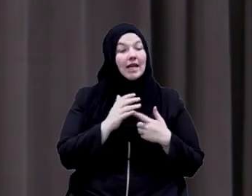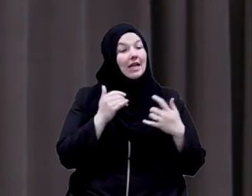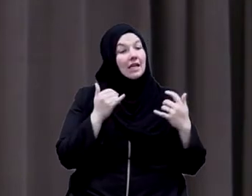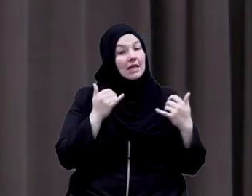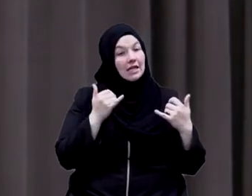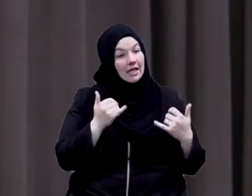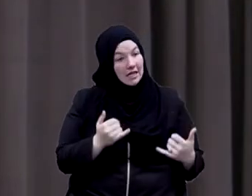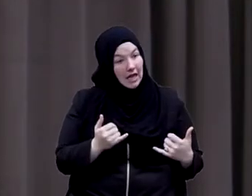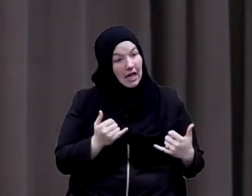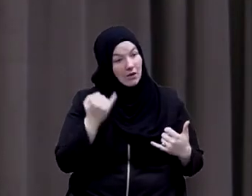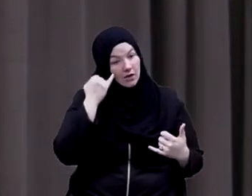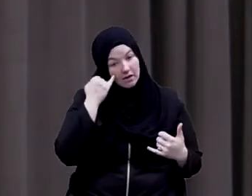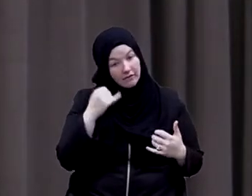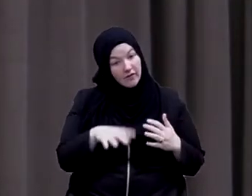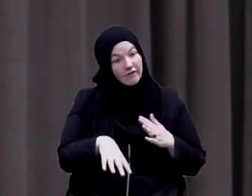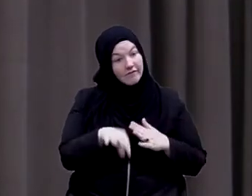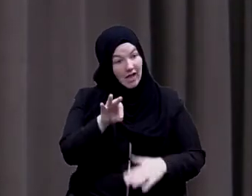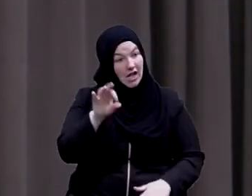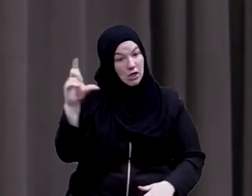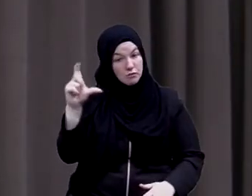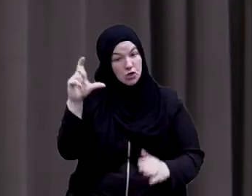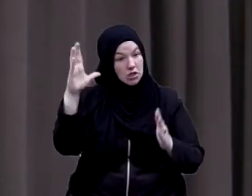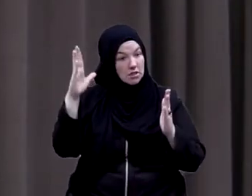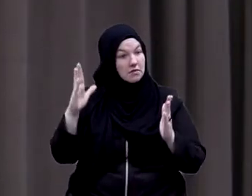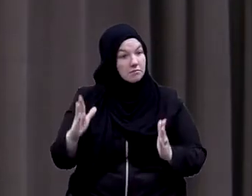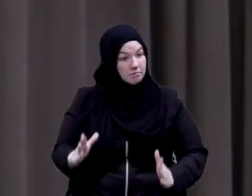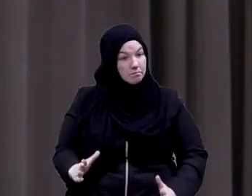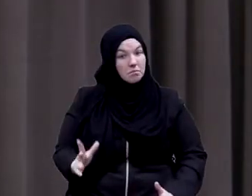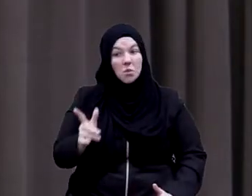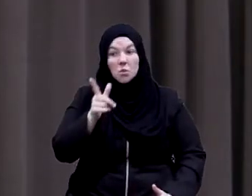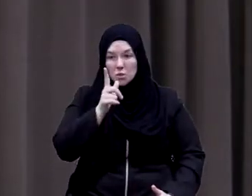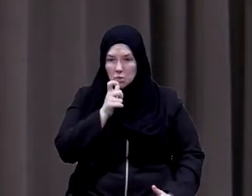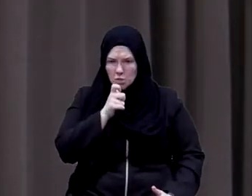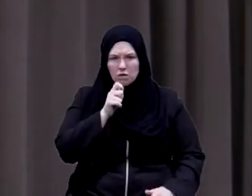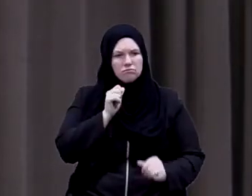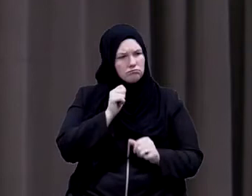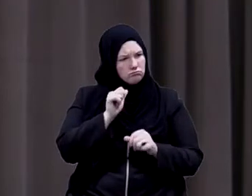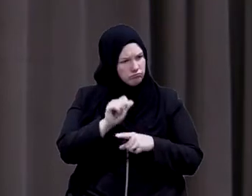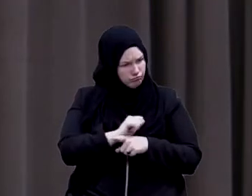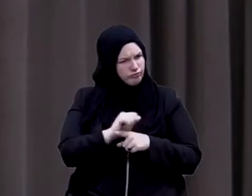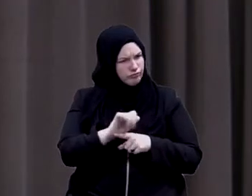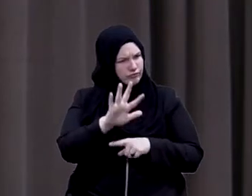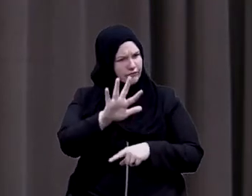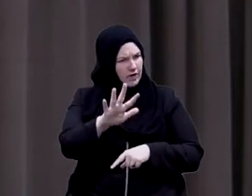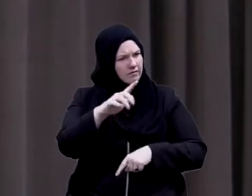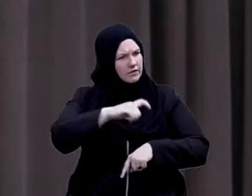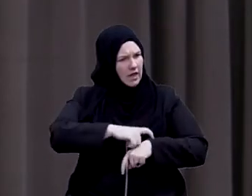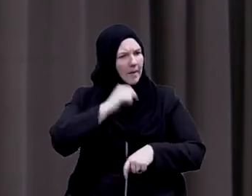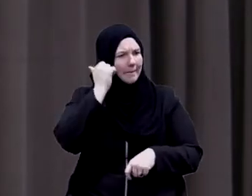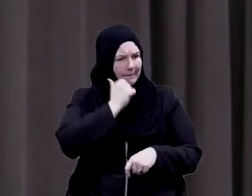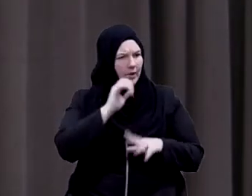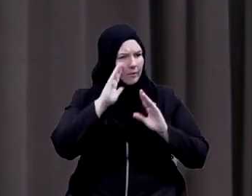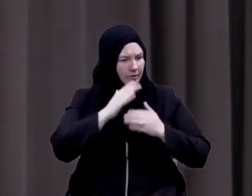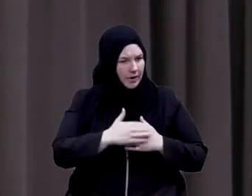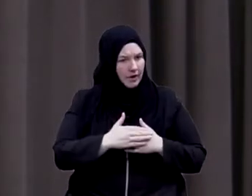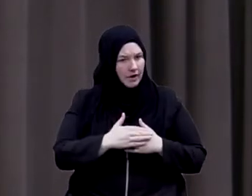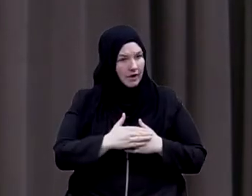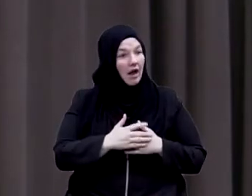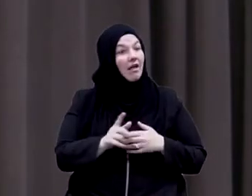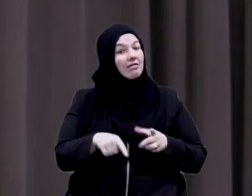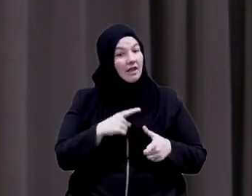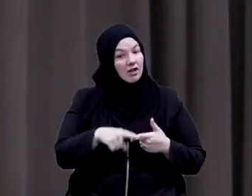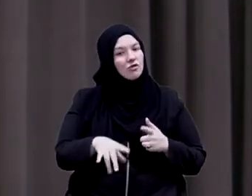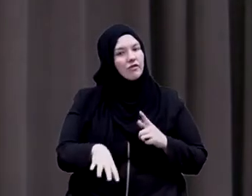Now, if you find a Muslim who keeps up with 5 times daily prayers, you